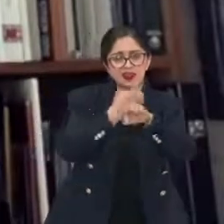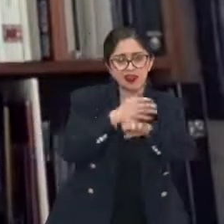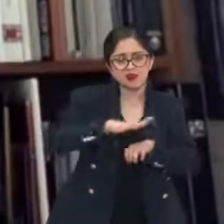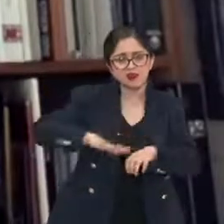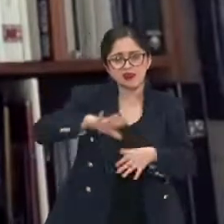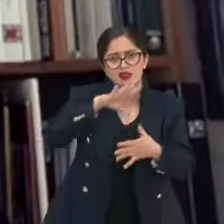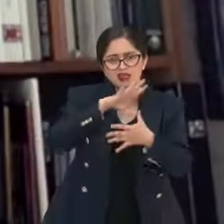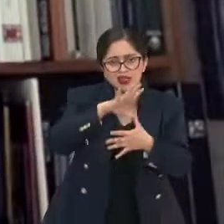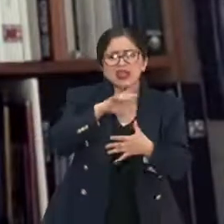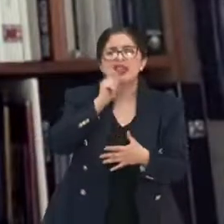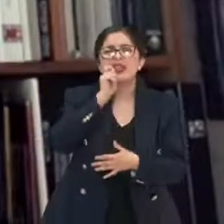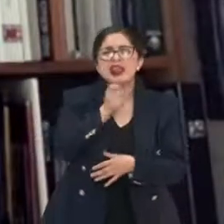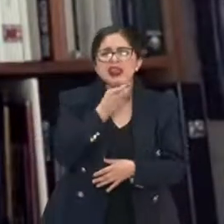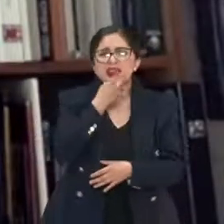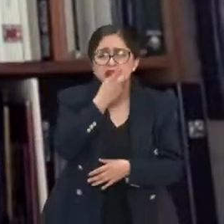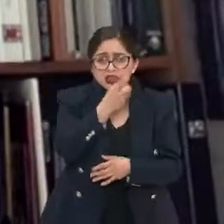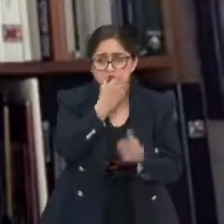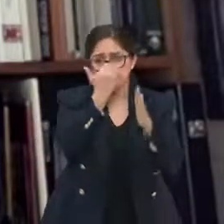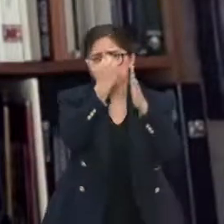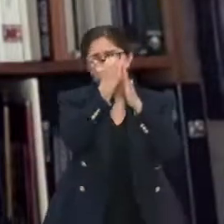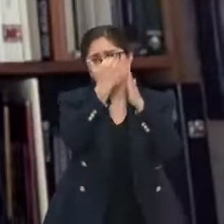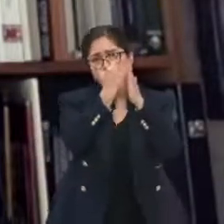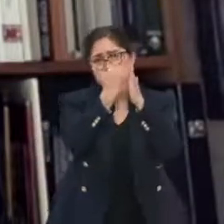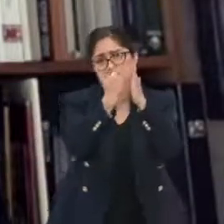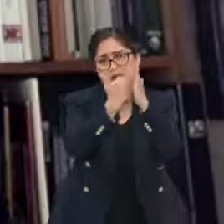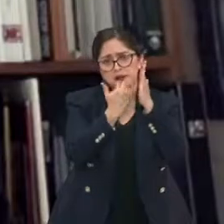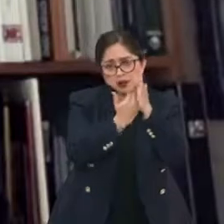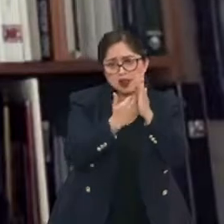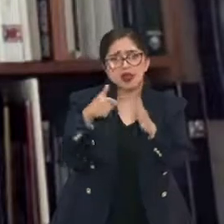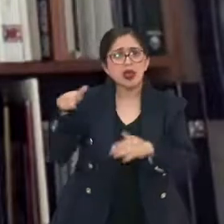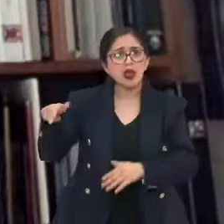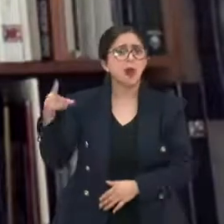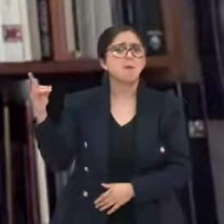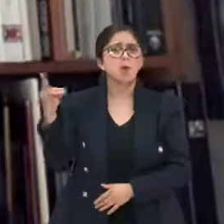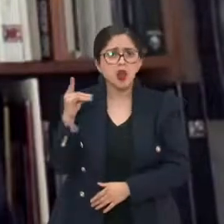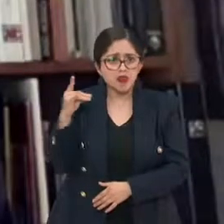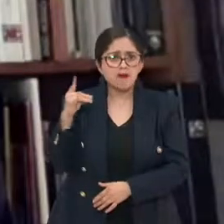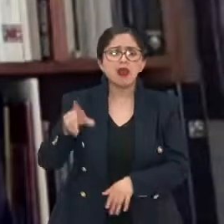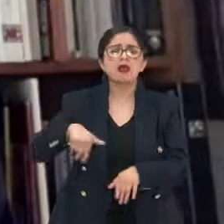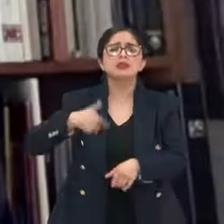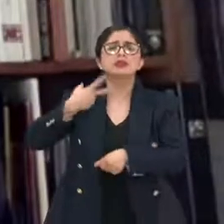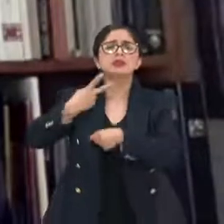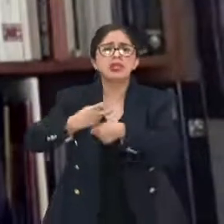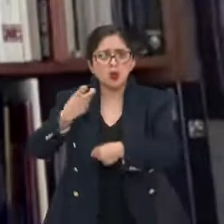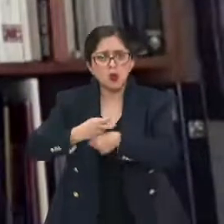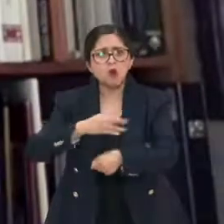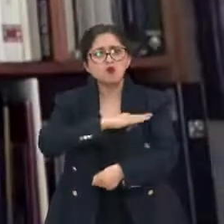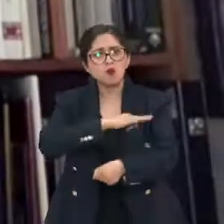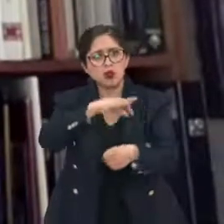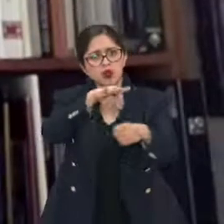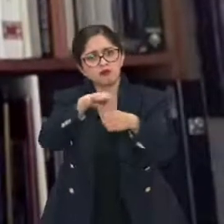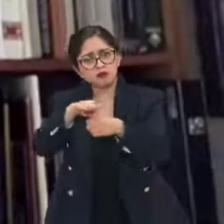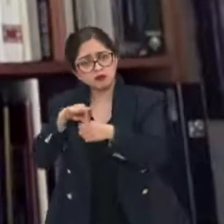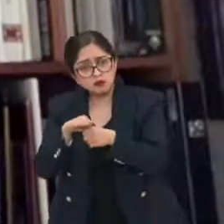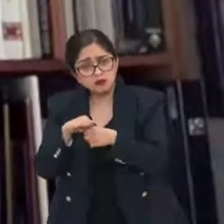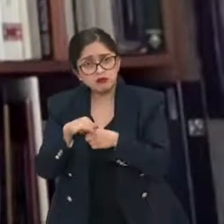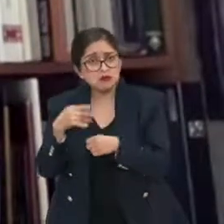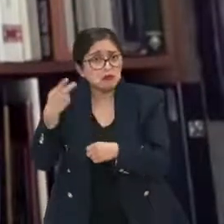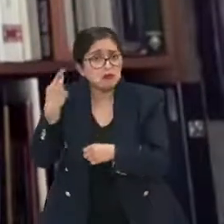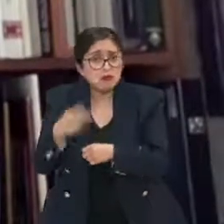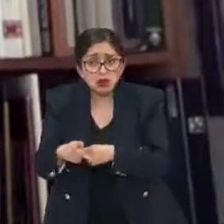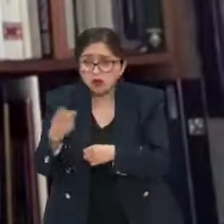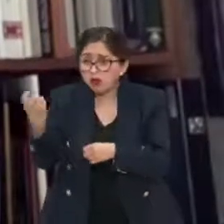of the Organization of American States, which said that the country should go to a second round.